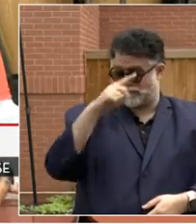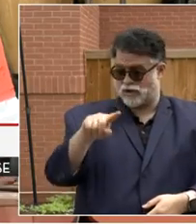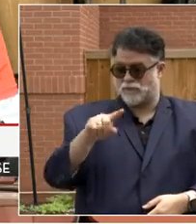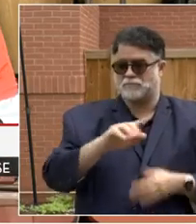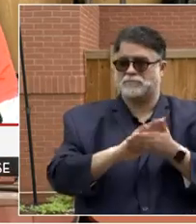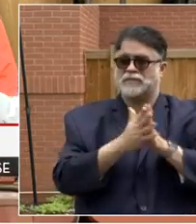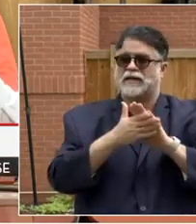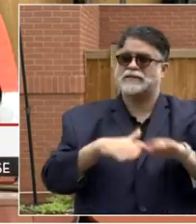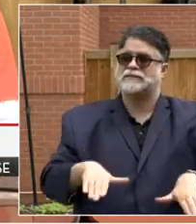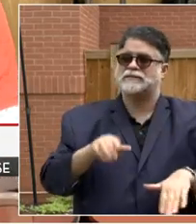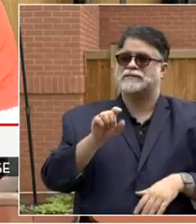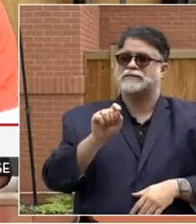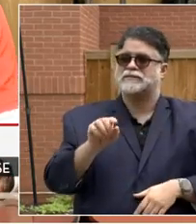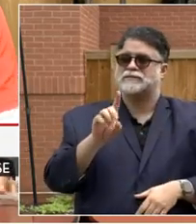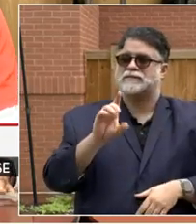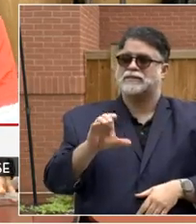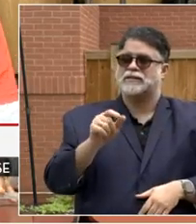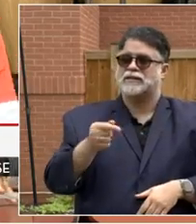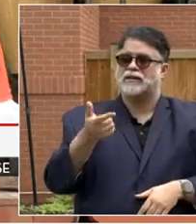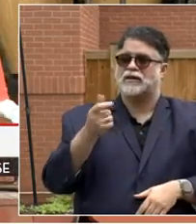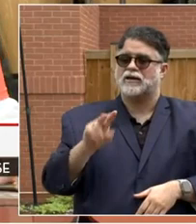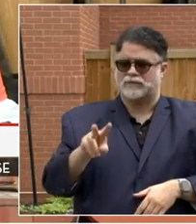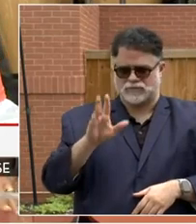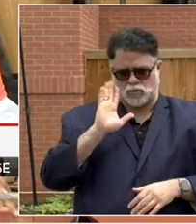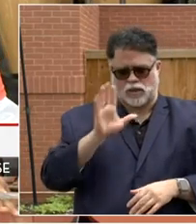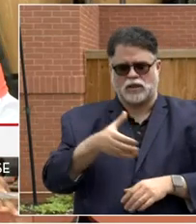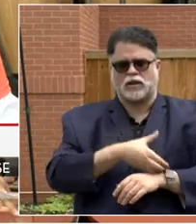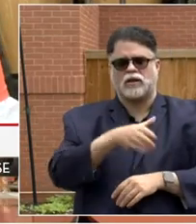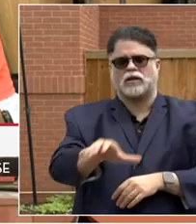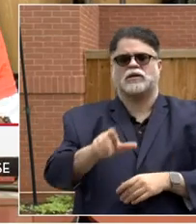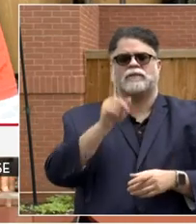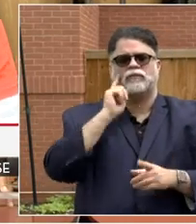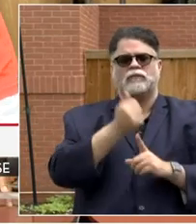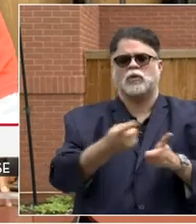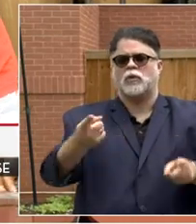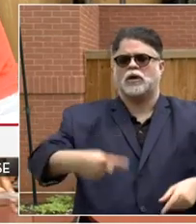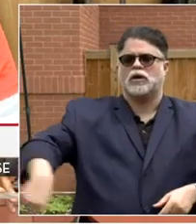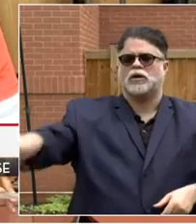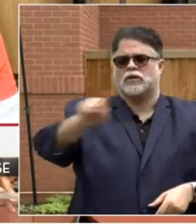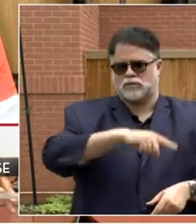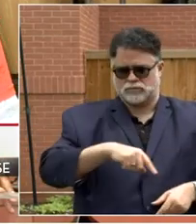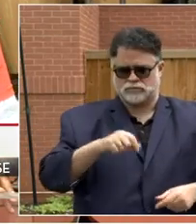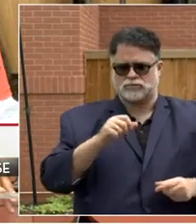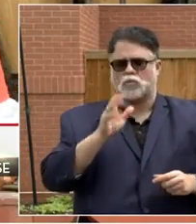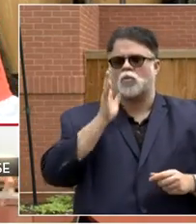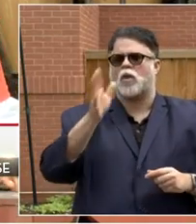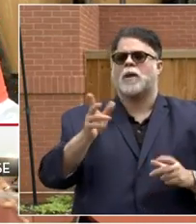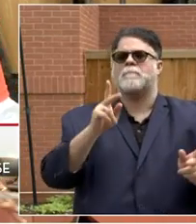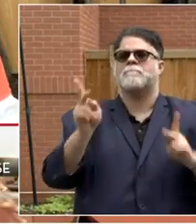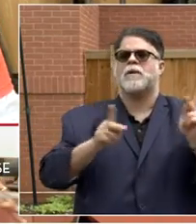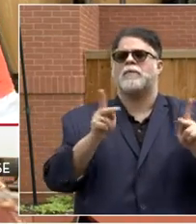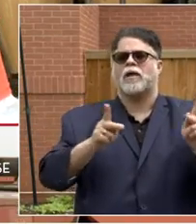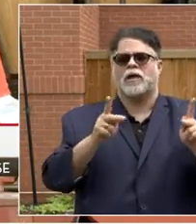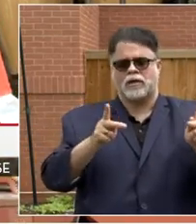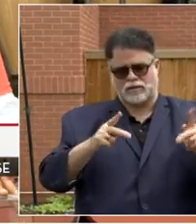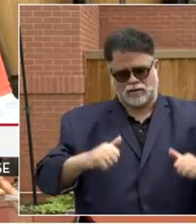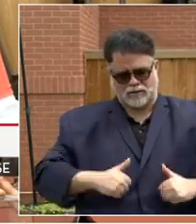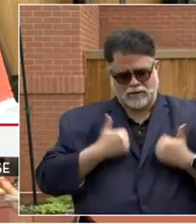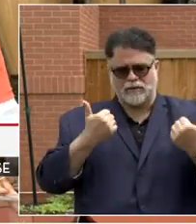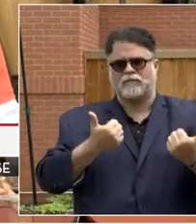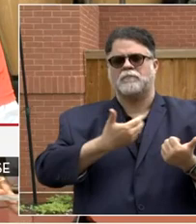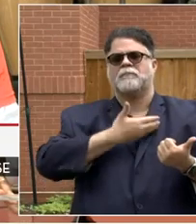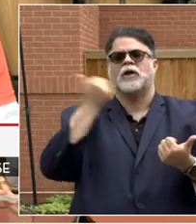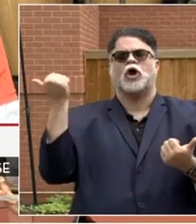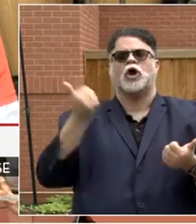It's about empowering everyone, but in particular our young people who continuously bring new life to this movement to take action